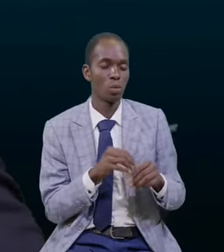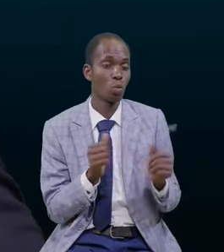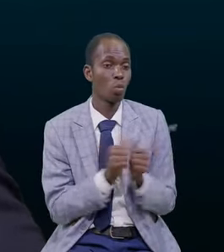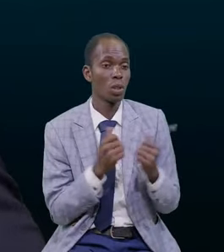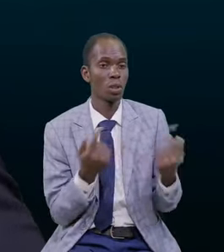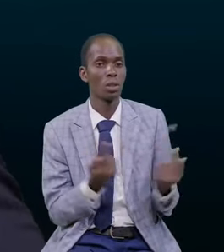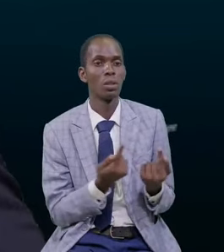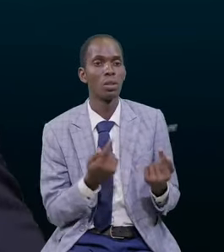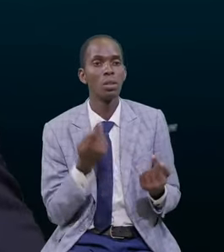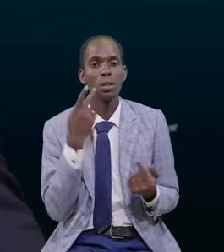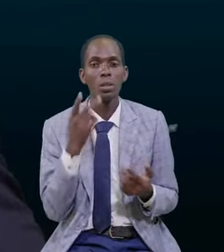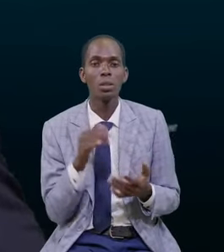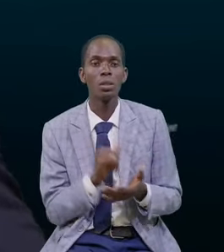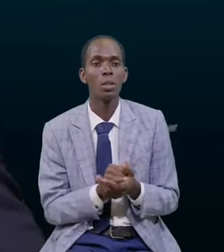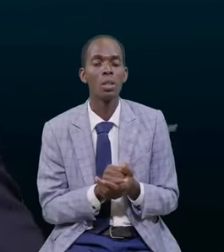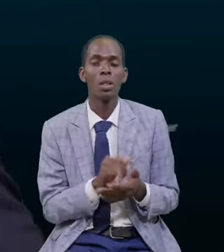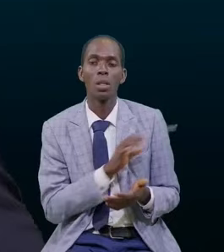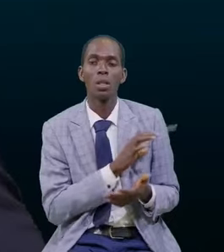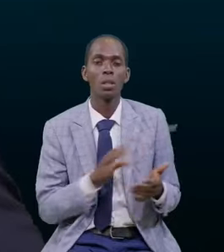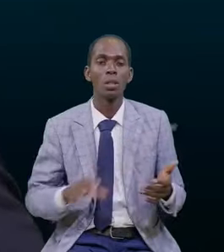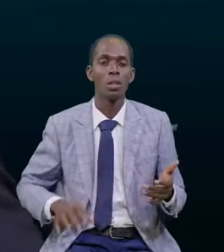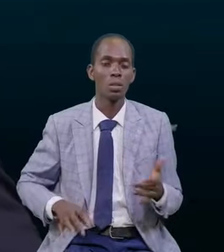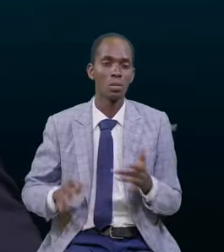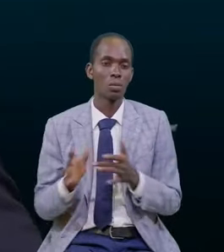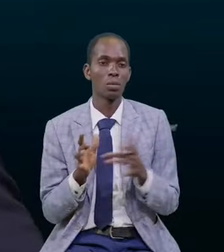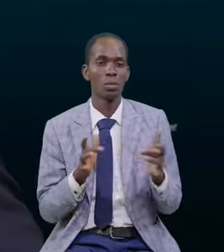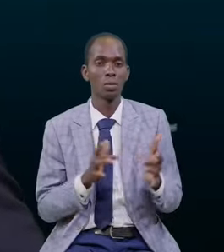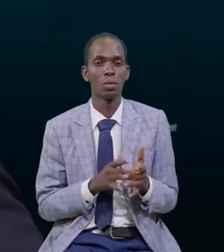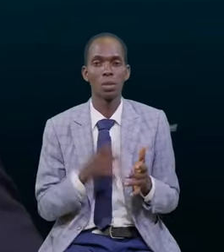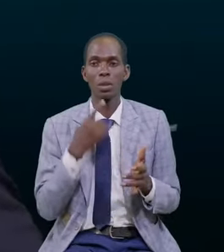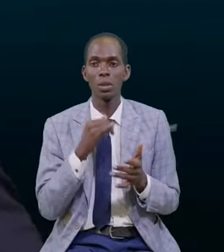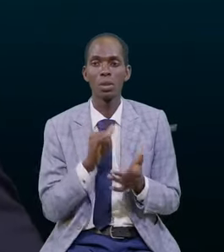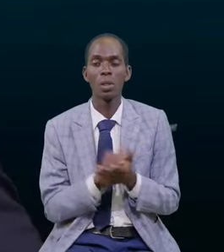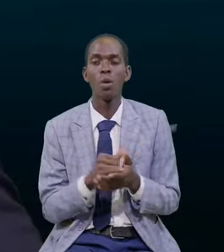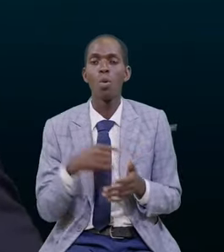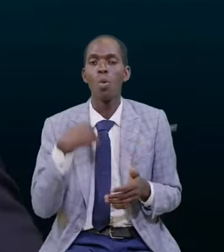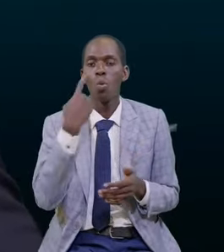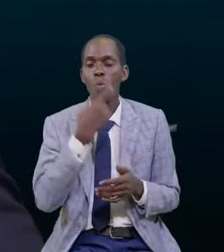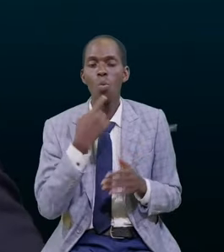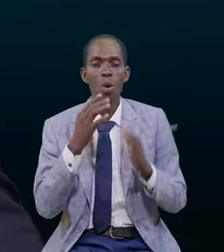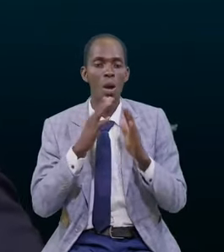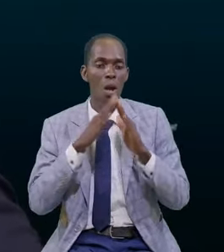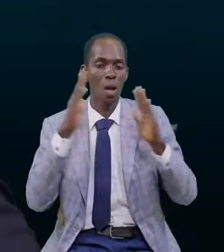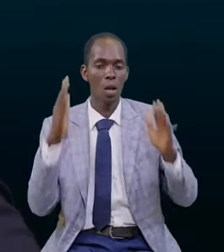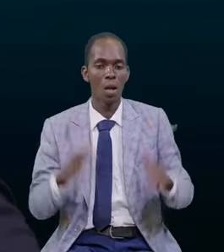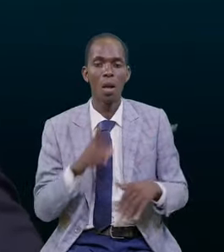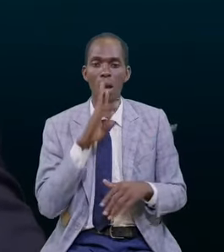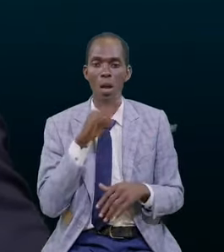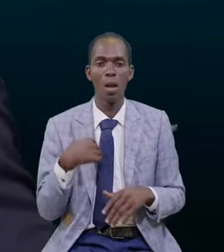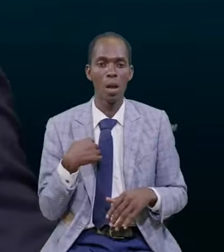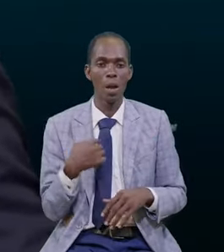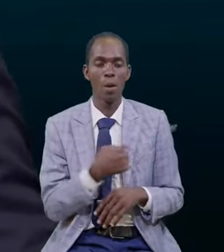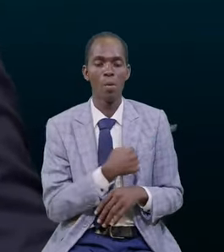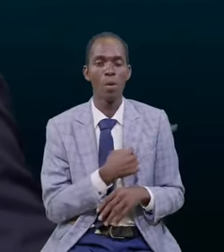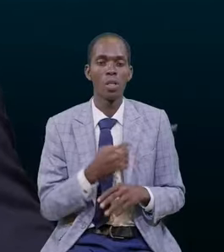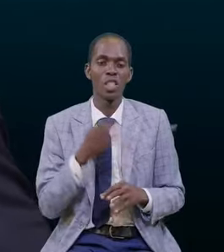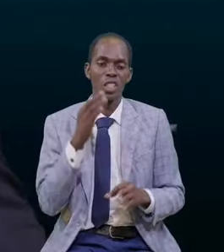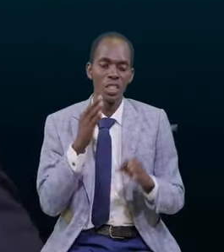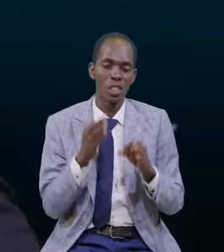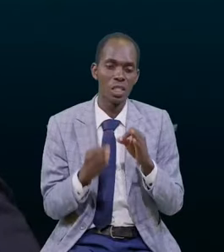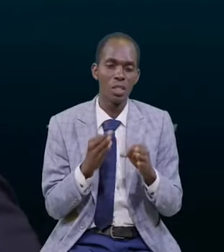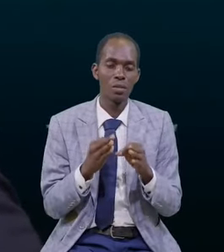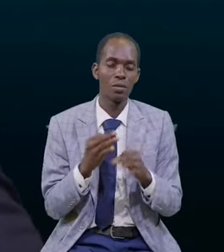of God whose house are we if whose house are